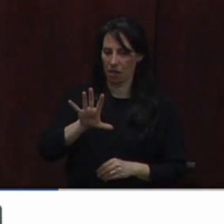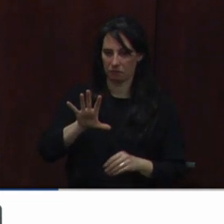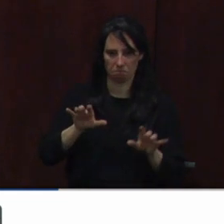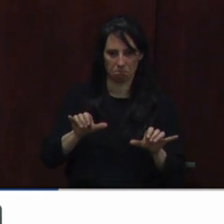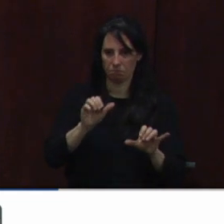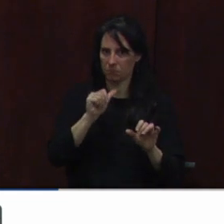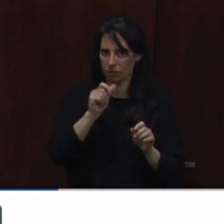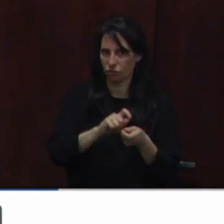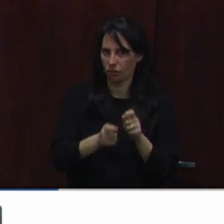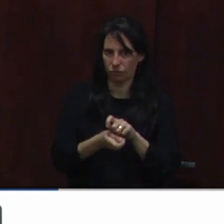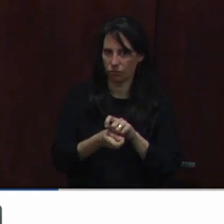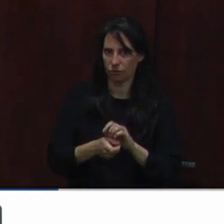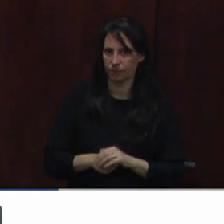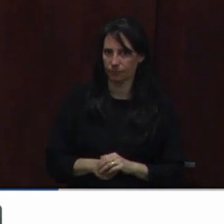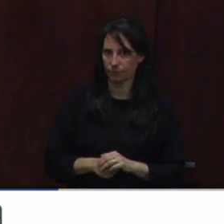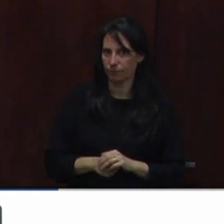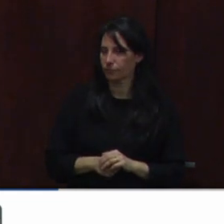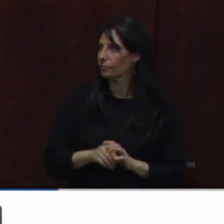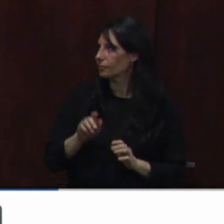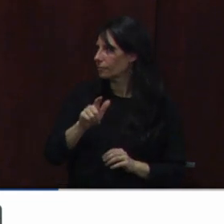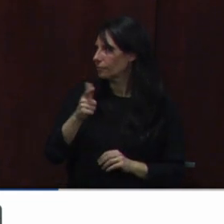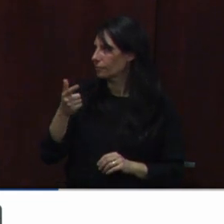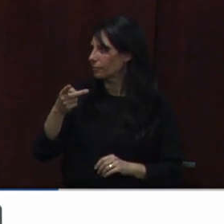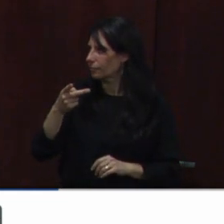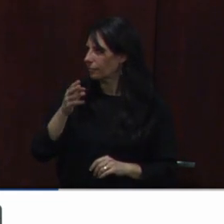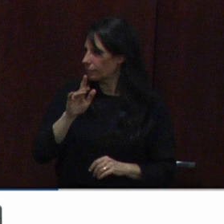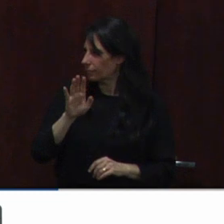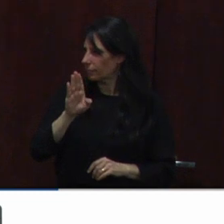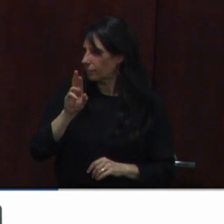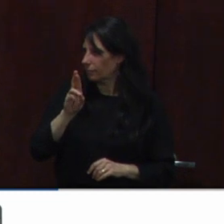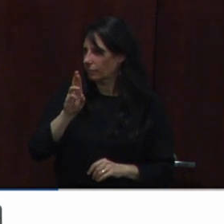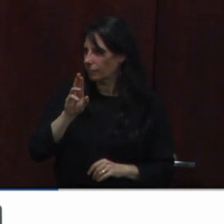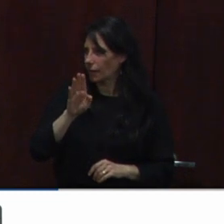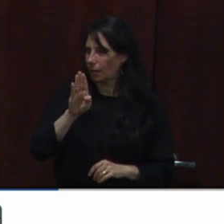Mm-hmm. Okay. So I haven't followed this maybe story as quite as closely. Heard a bit about it.